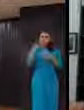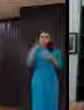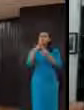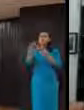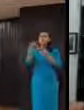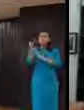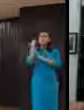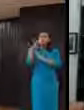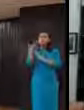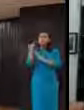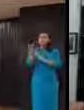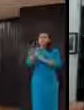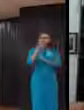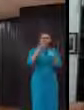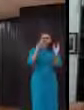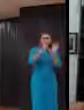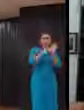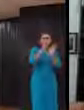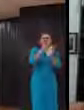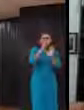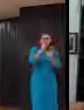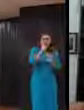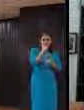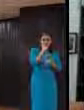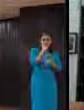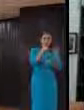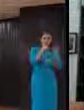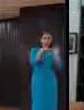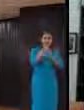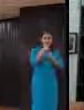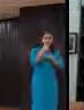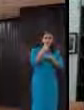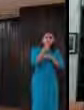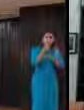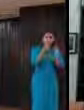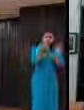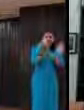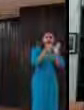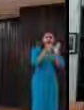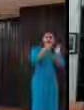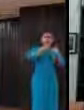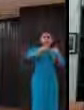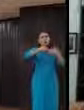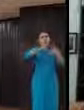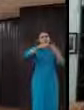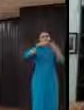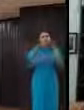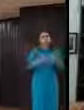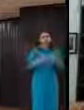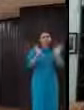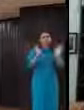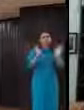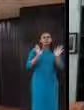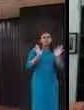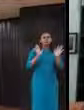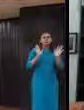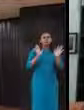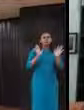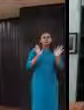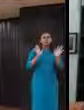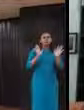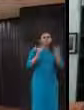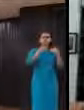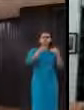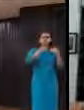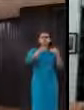Article 370, Clause 3 says that you can't. This article will continue till